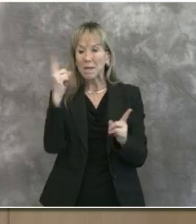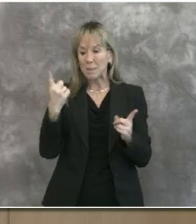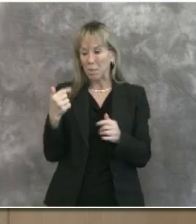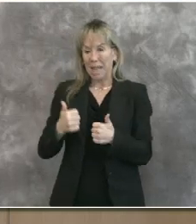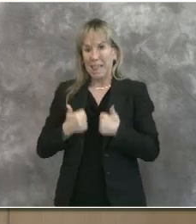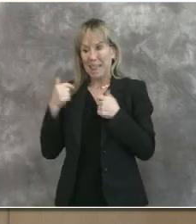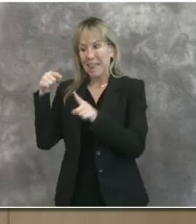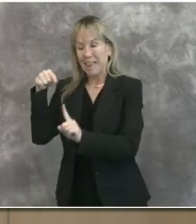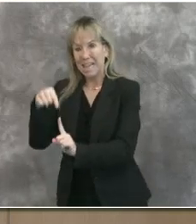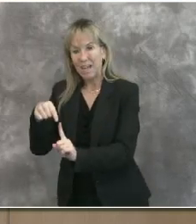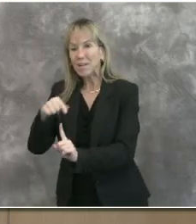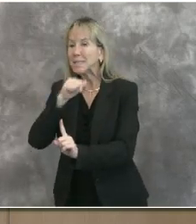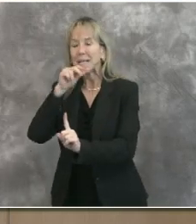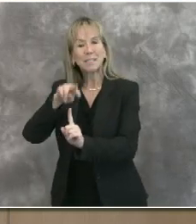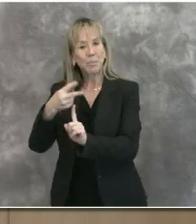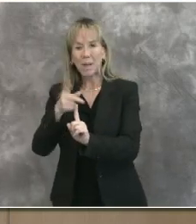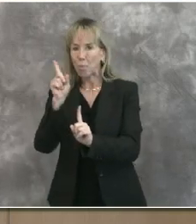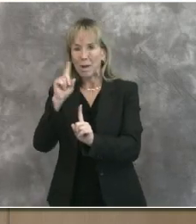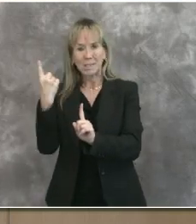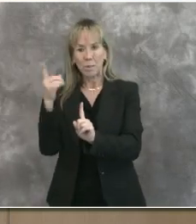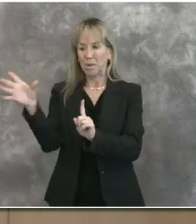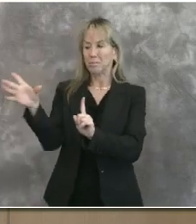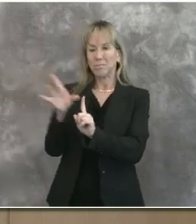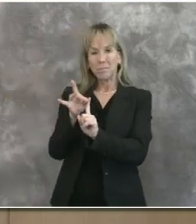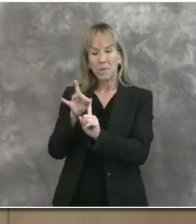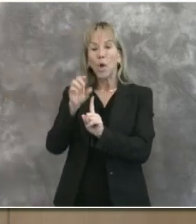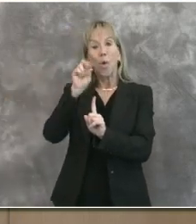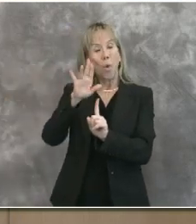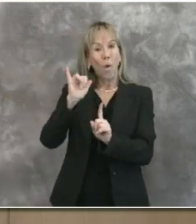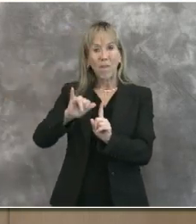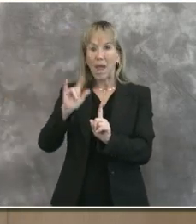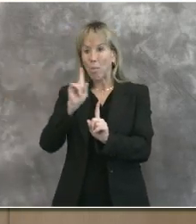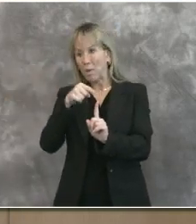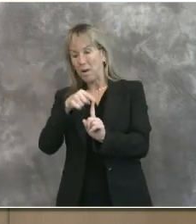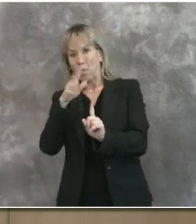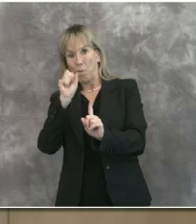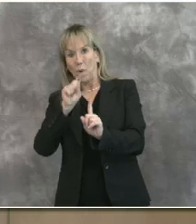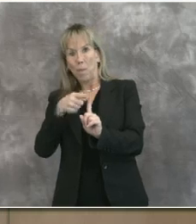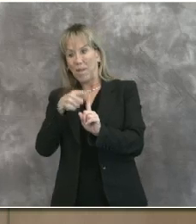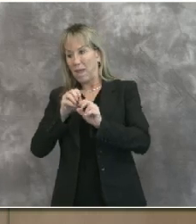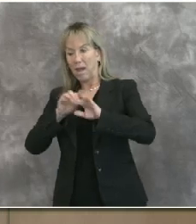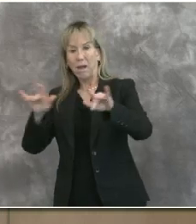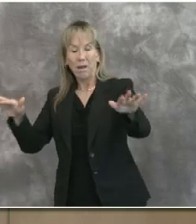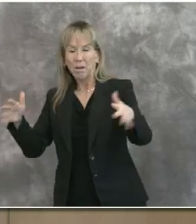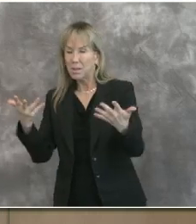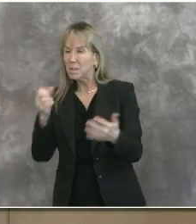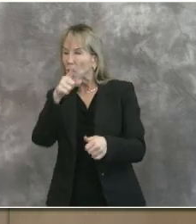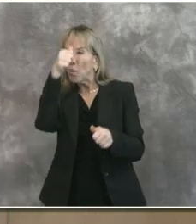somebody contracted a disease or was contagious. And so as long as you keep those